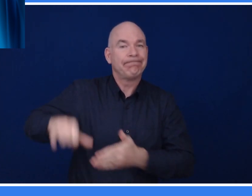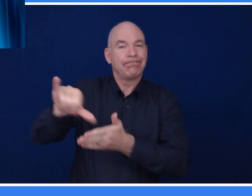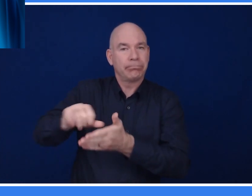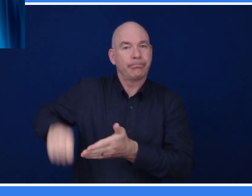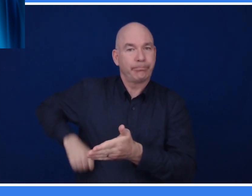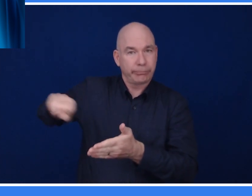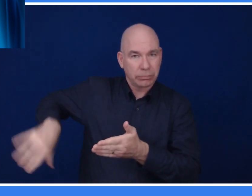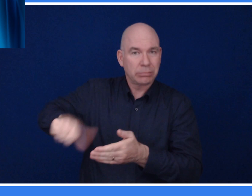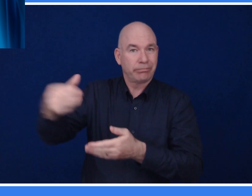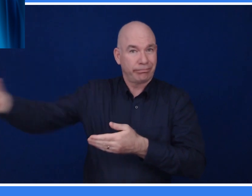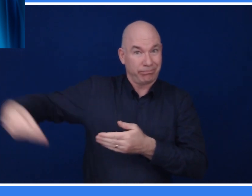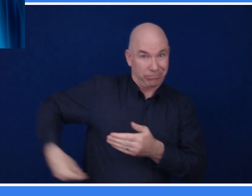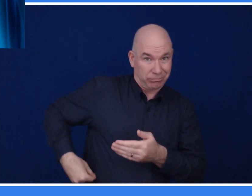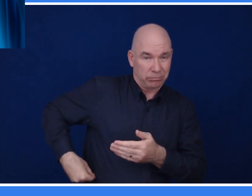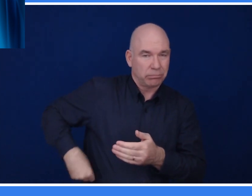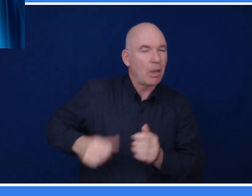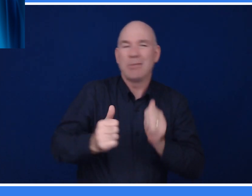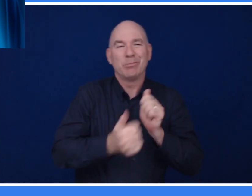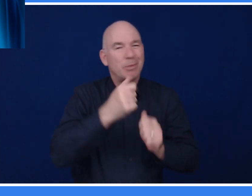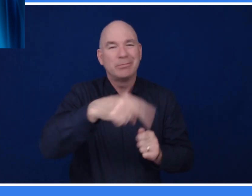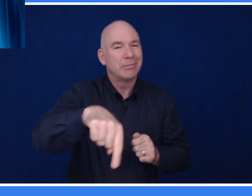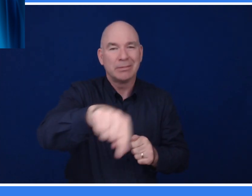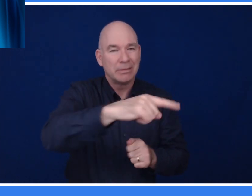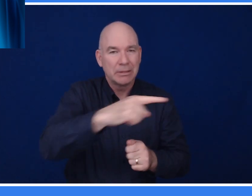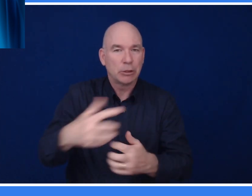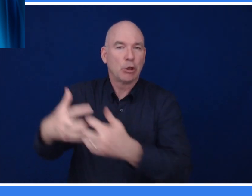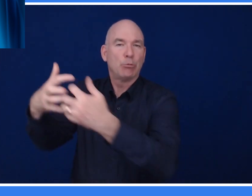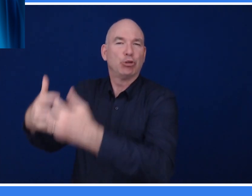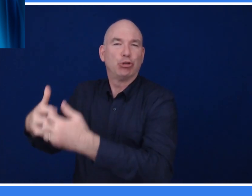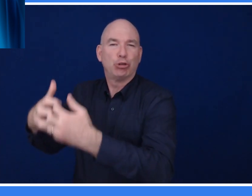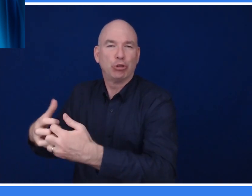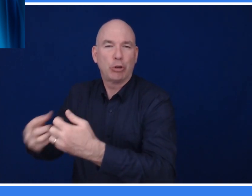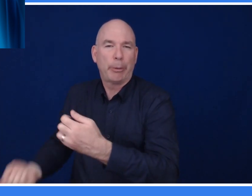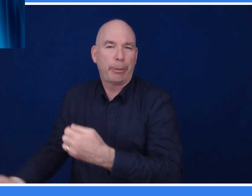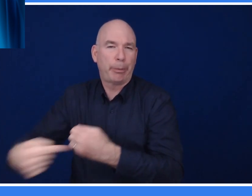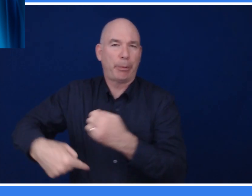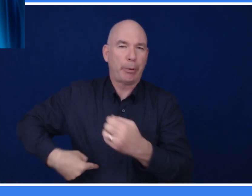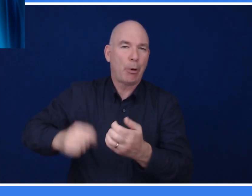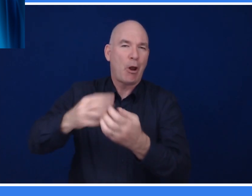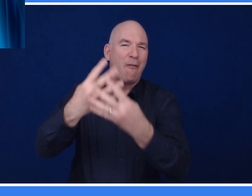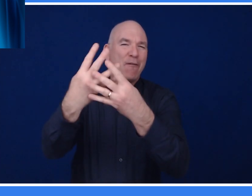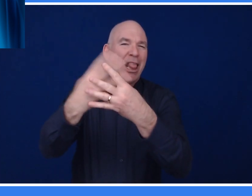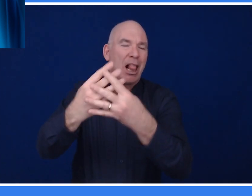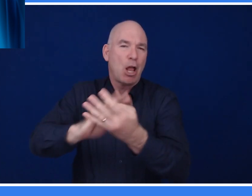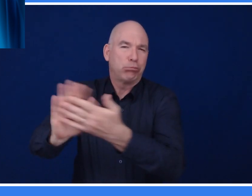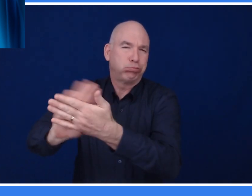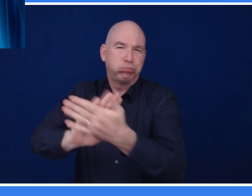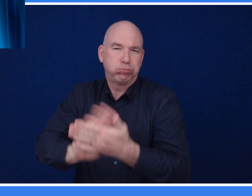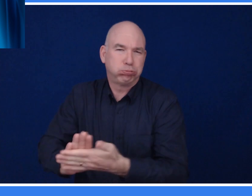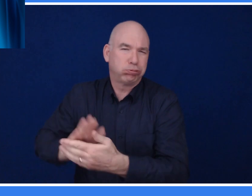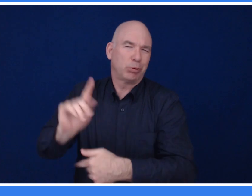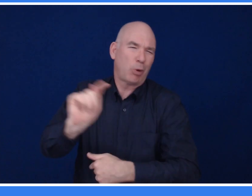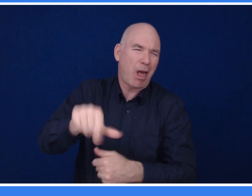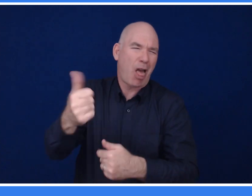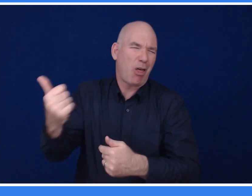Most people receive dialysis treatments to filter and remove waste products and excess fluid from the body.